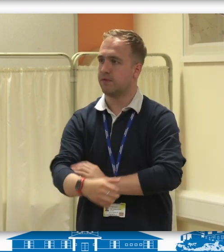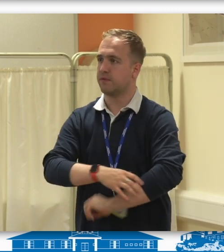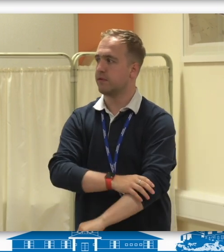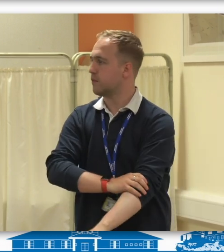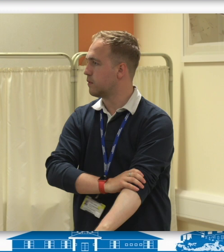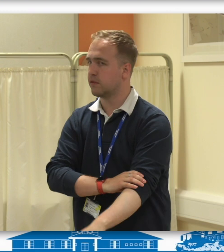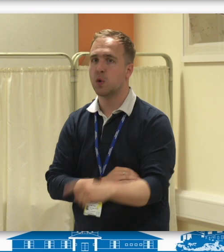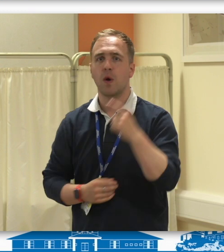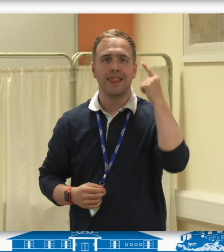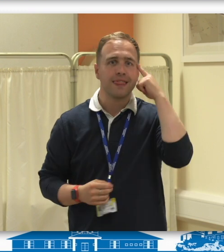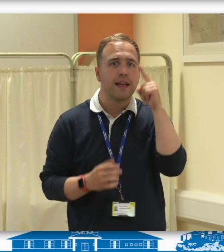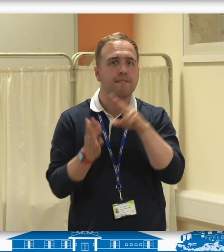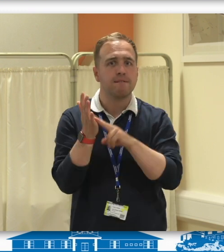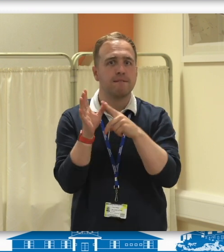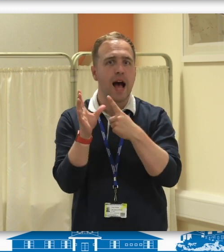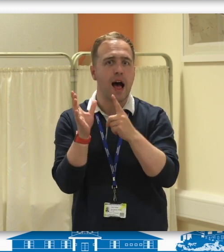think Val's going to.